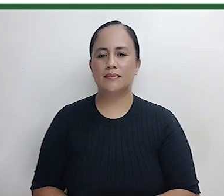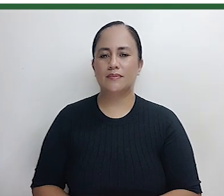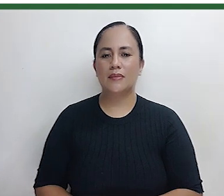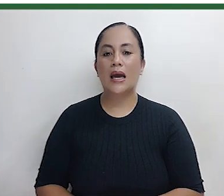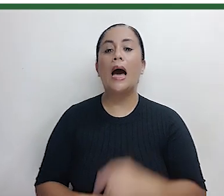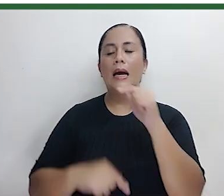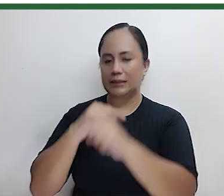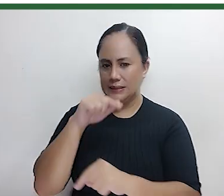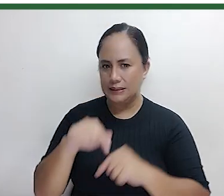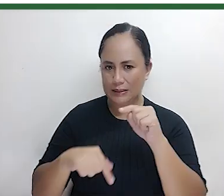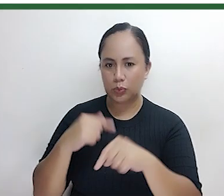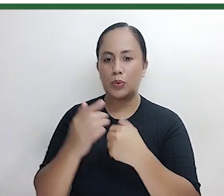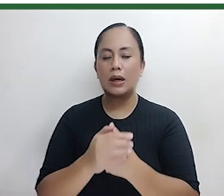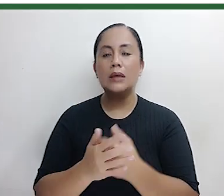intersectionality?